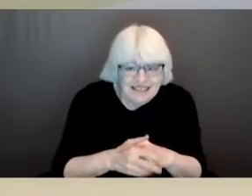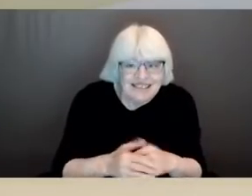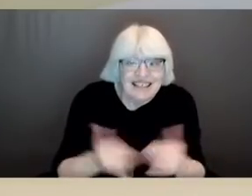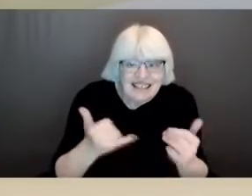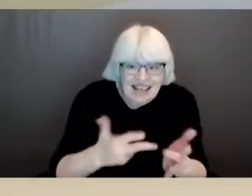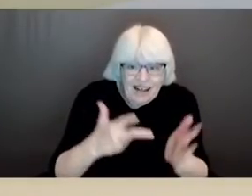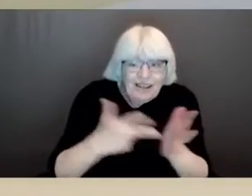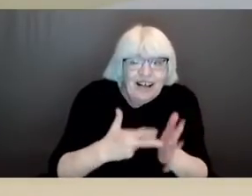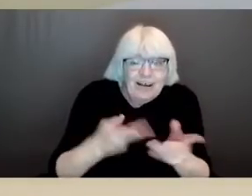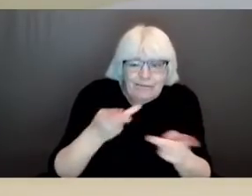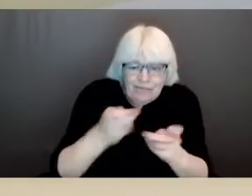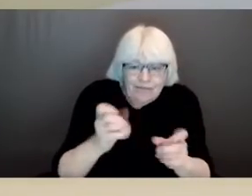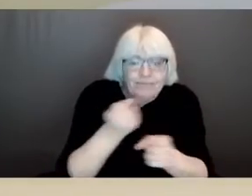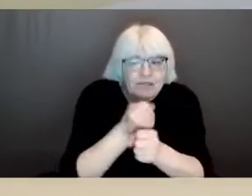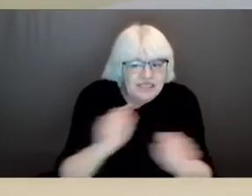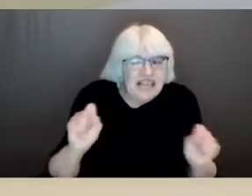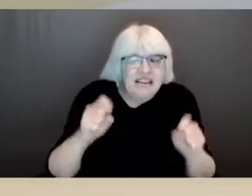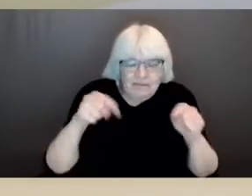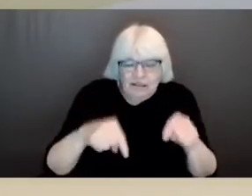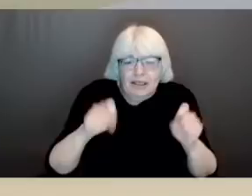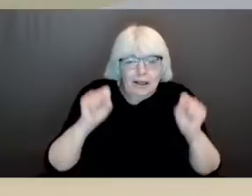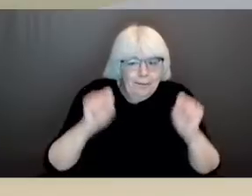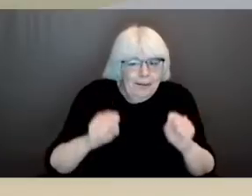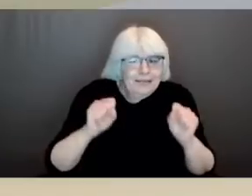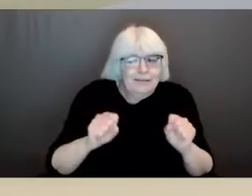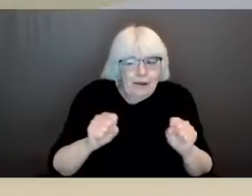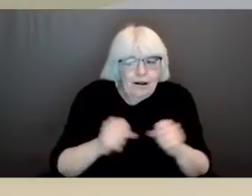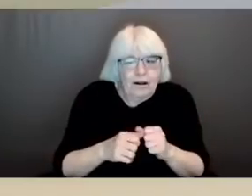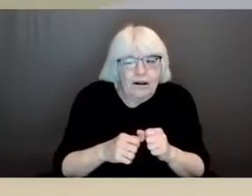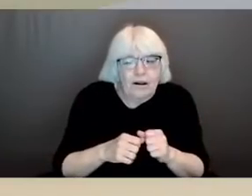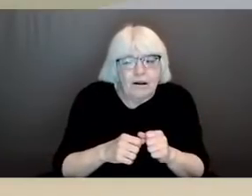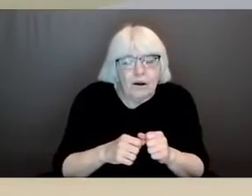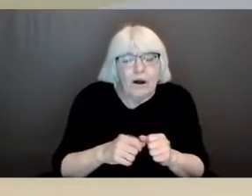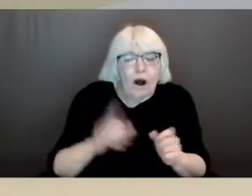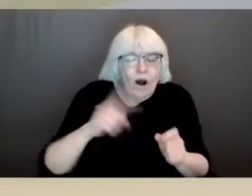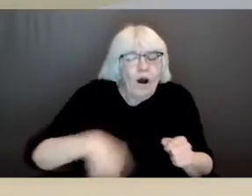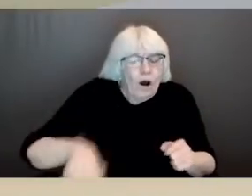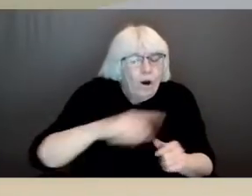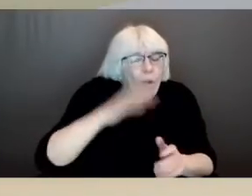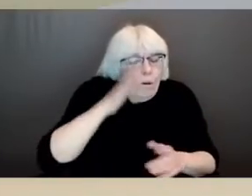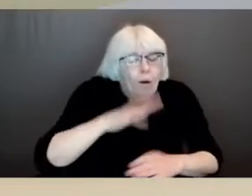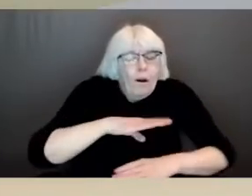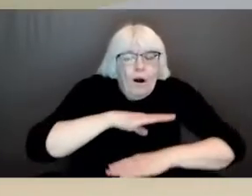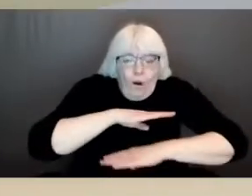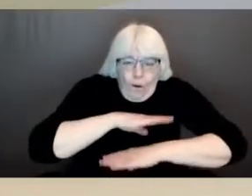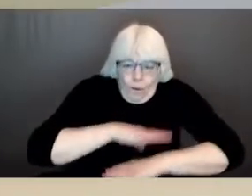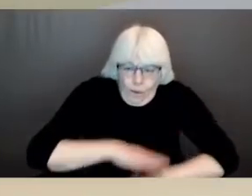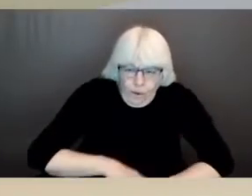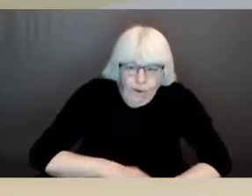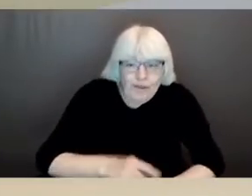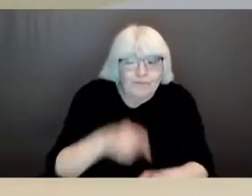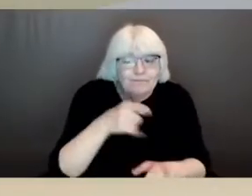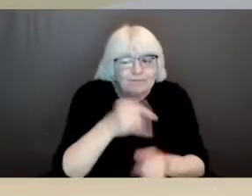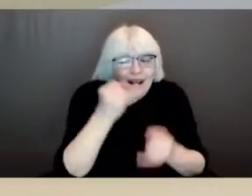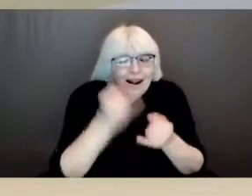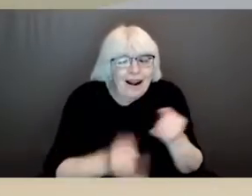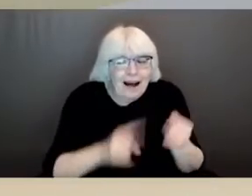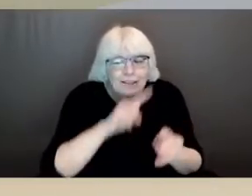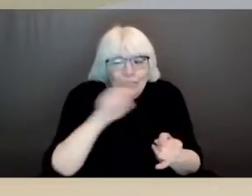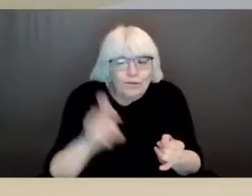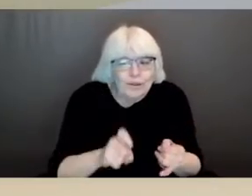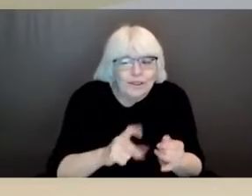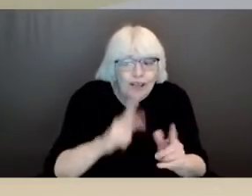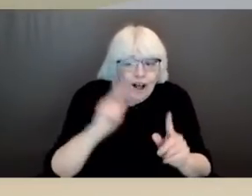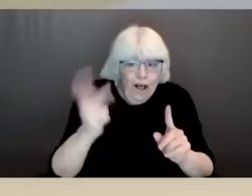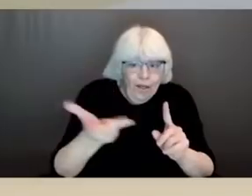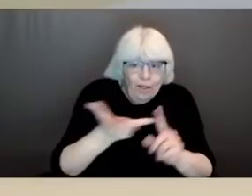I think we'll all be breathing a sigh of relief. That's my last question, and you hinted on it about the third dose, because I know when we were at the pharmacy last week doing the